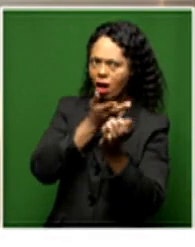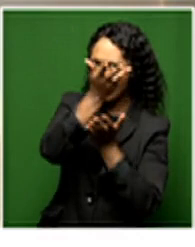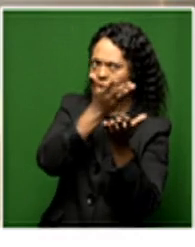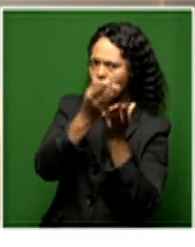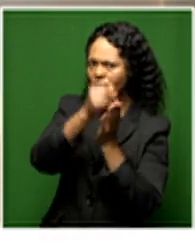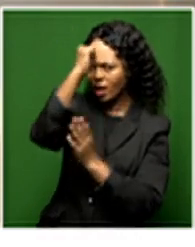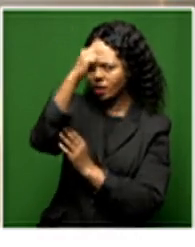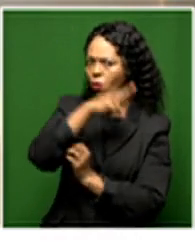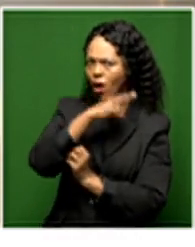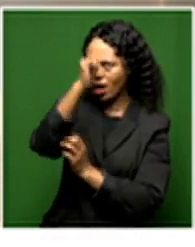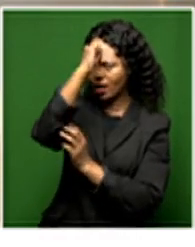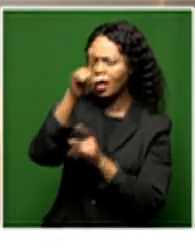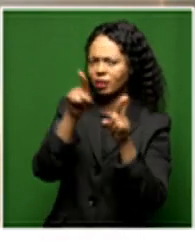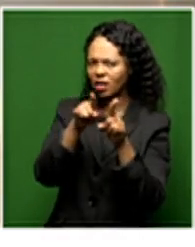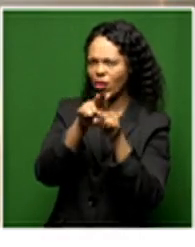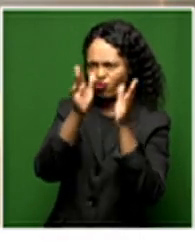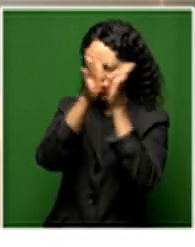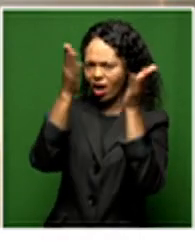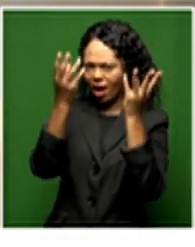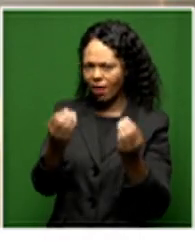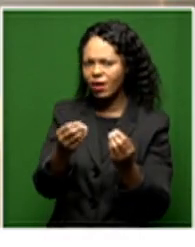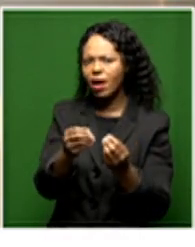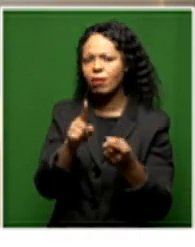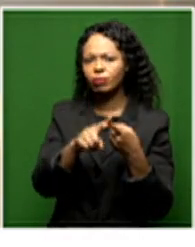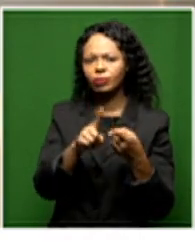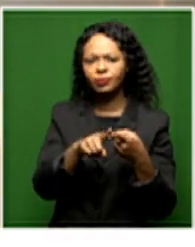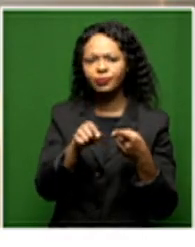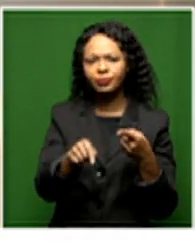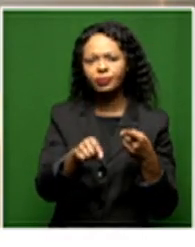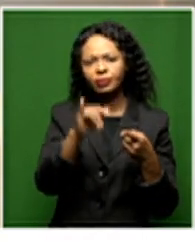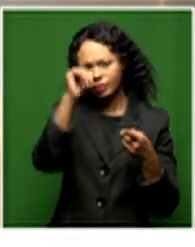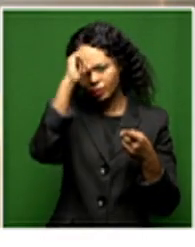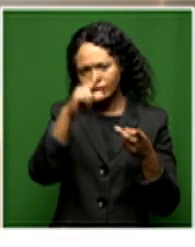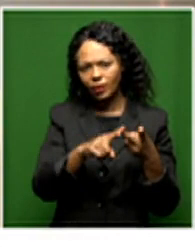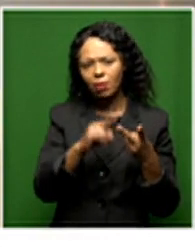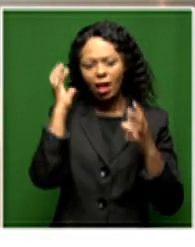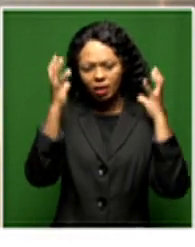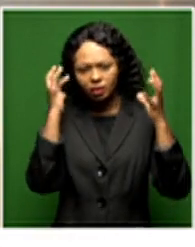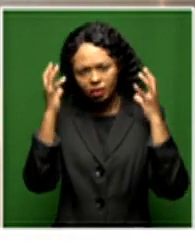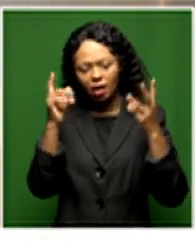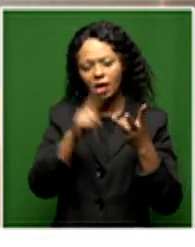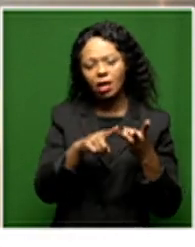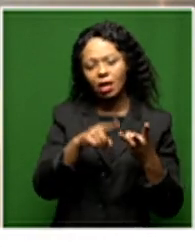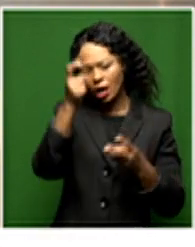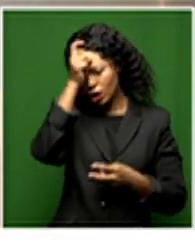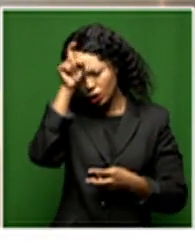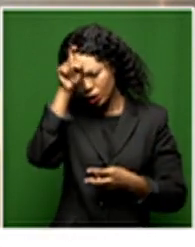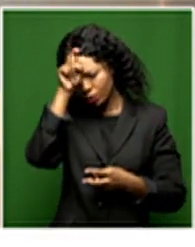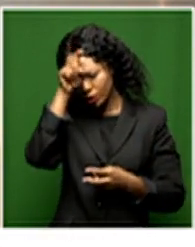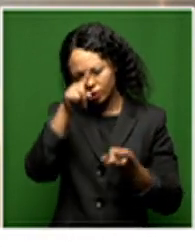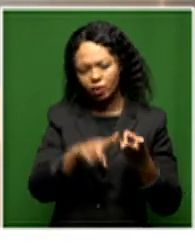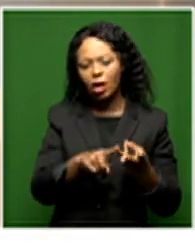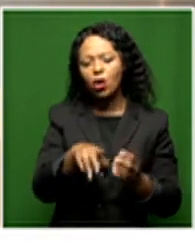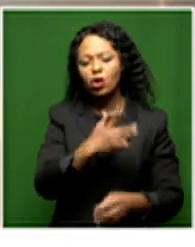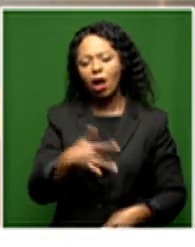very much so dominated. Also the Philippines, Malaysia, Poland, Egypt and Northern Ireland. So those are the